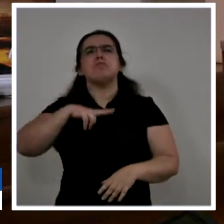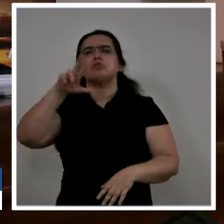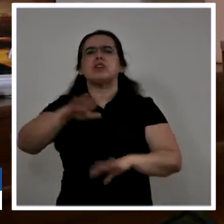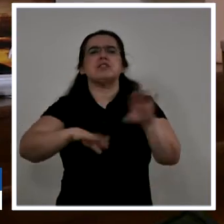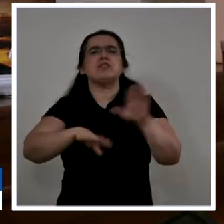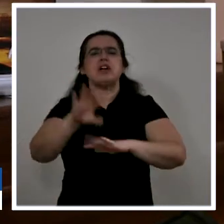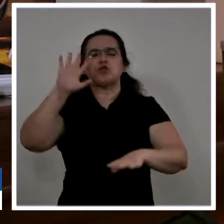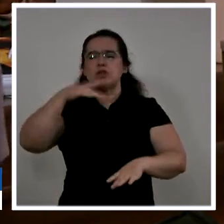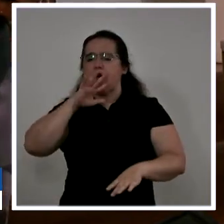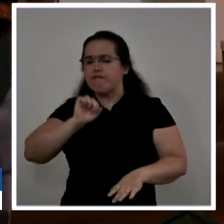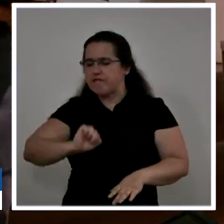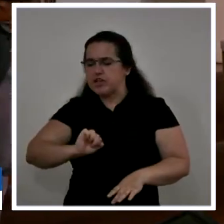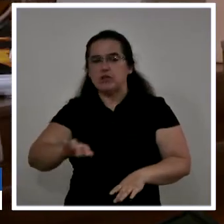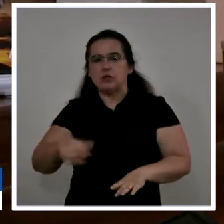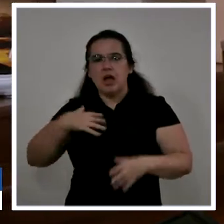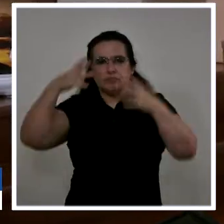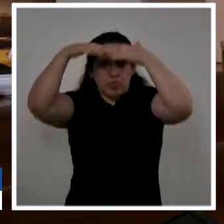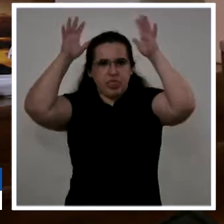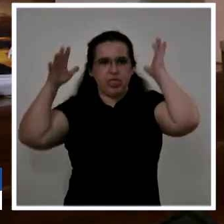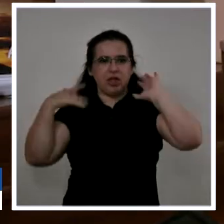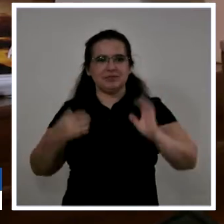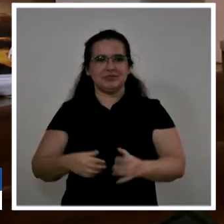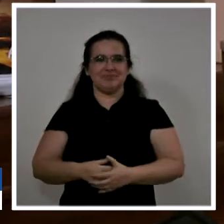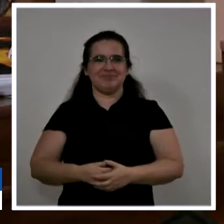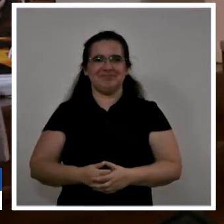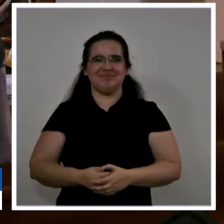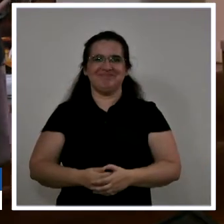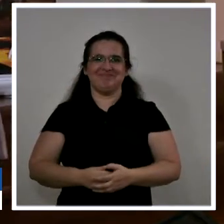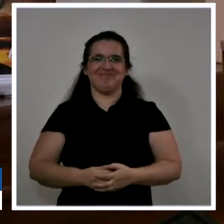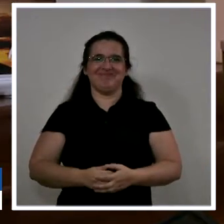portuguesa faz quando o filho tem o cabelo despenteado?